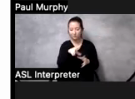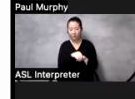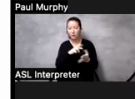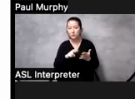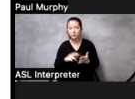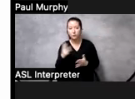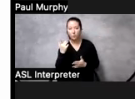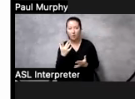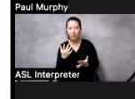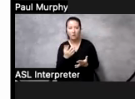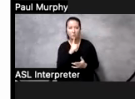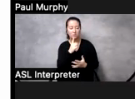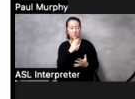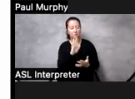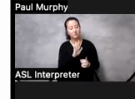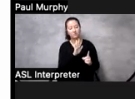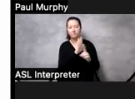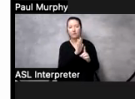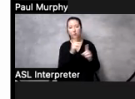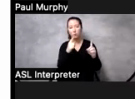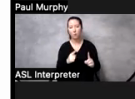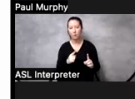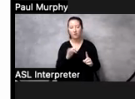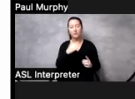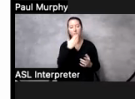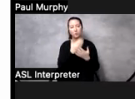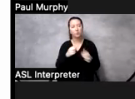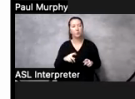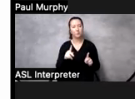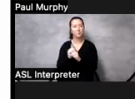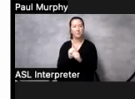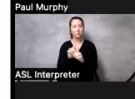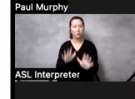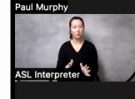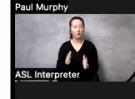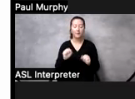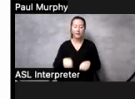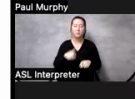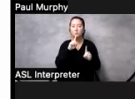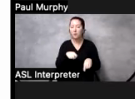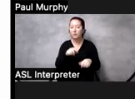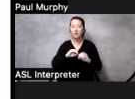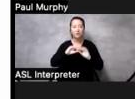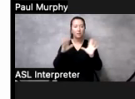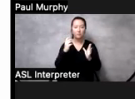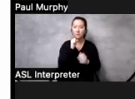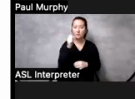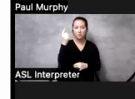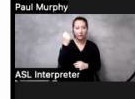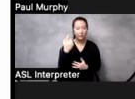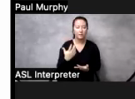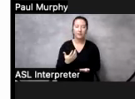And it's an opportunity for the mentor to respond and to be able to clarify any misunderstandings